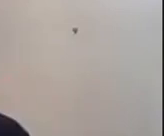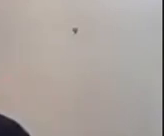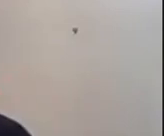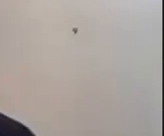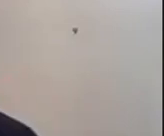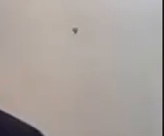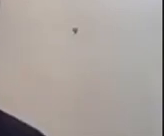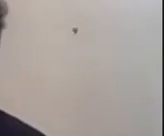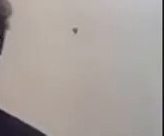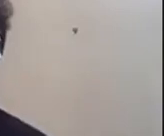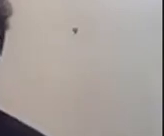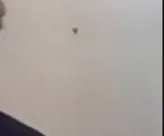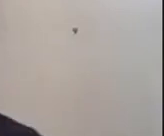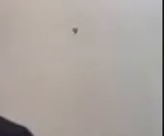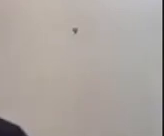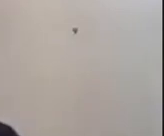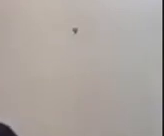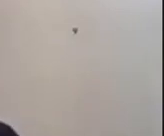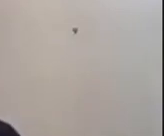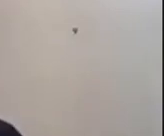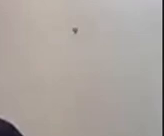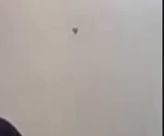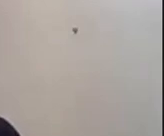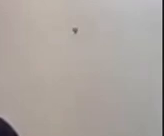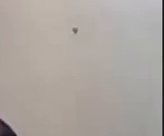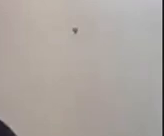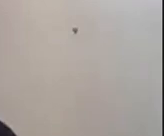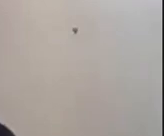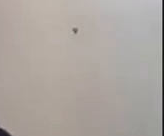about it. Thank you very much. So if you can click out, that would be good, Armineh.